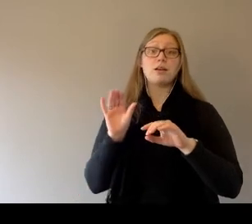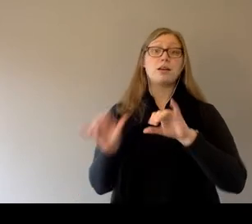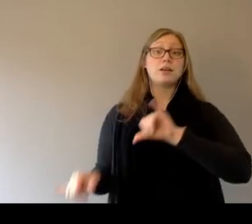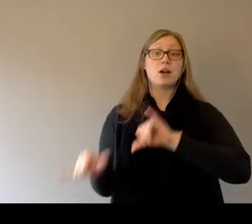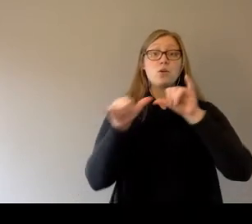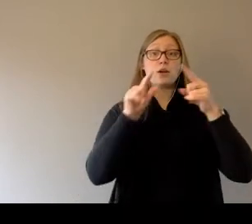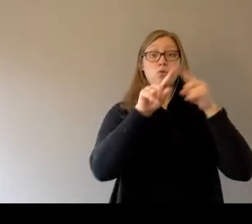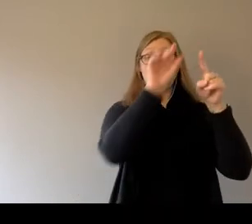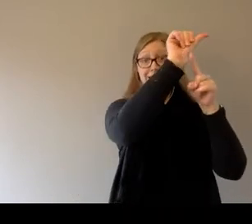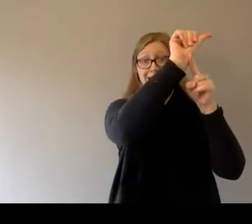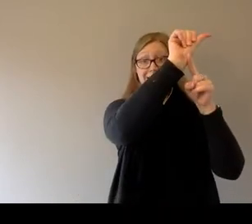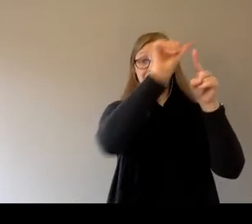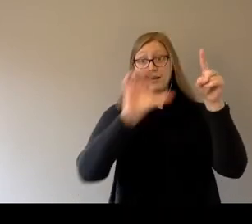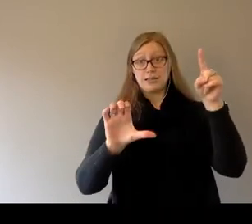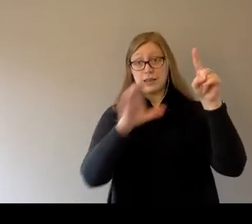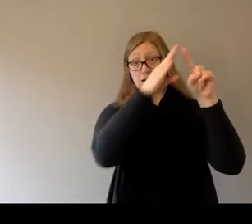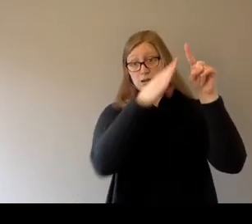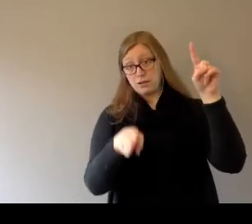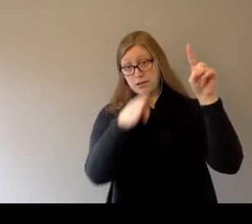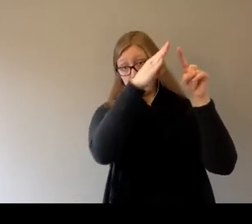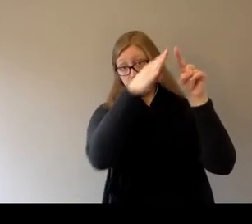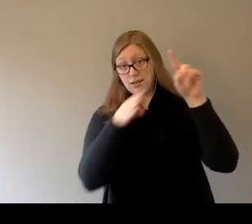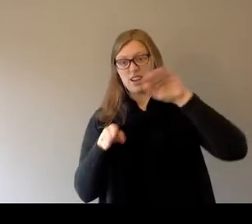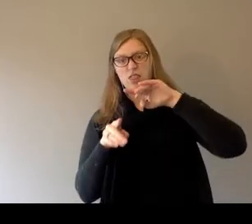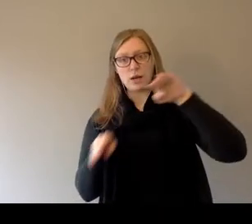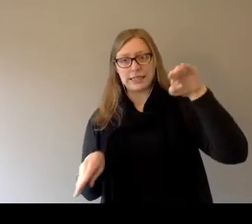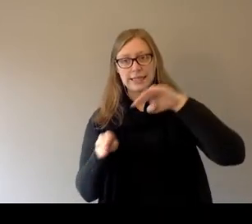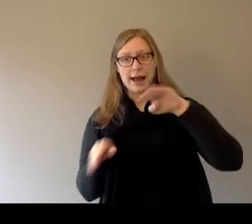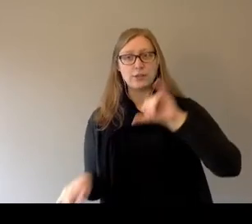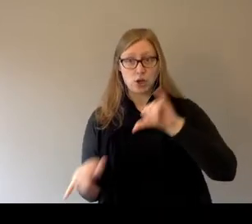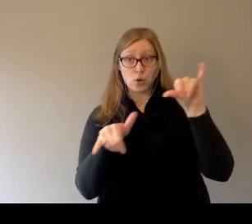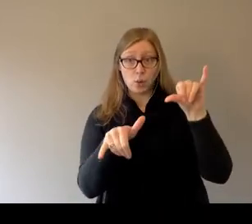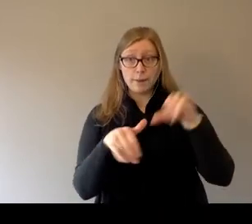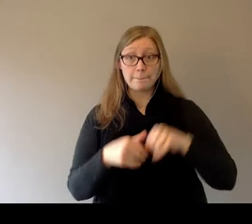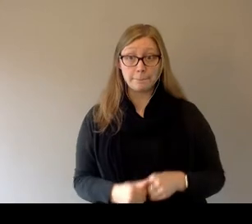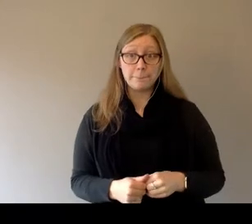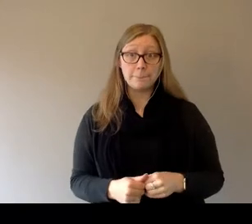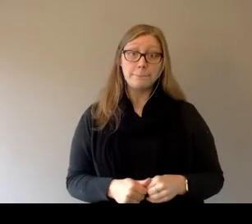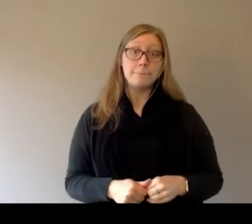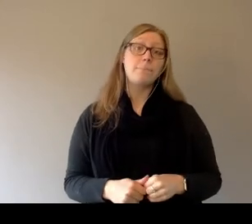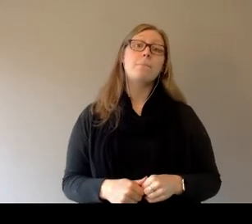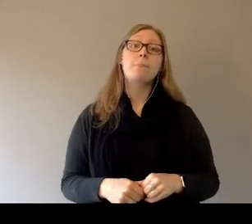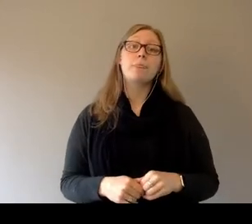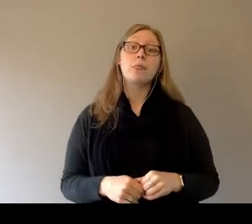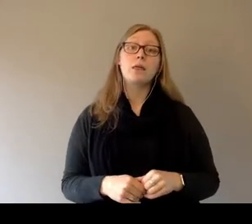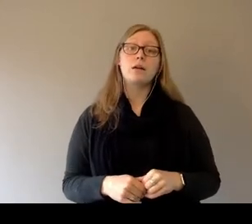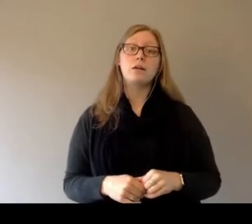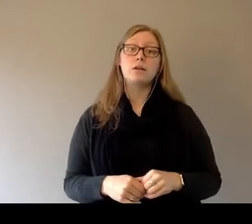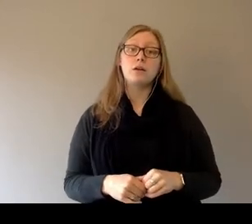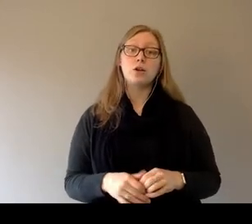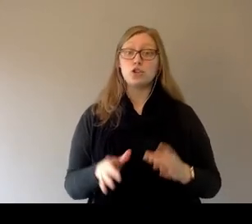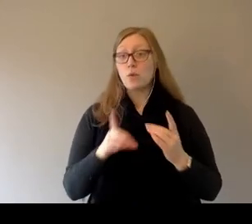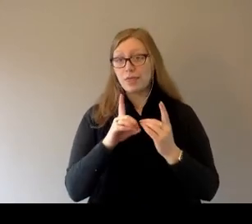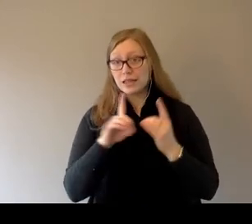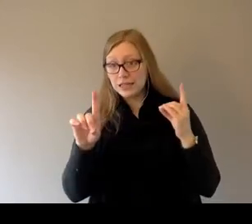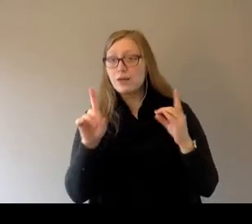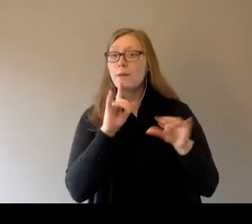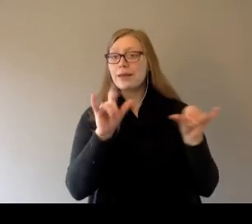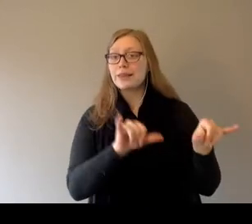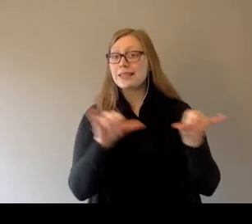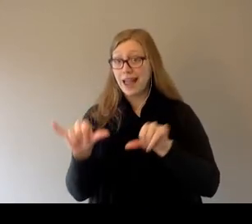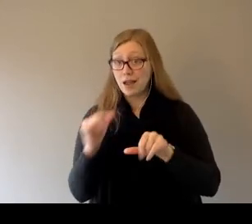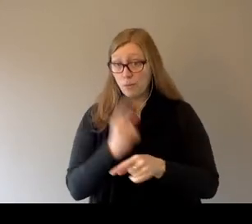Oops. To AC. So that so the distance is the same,